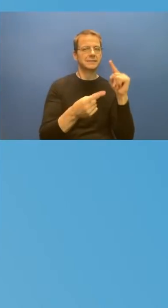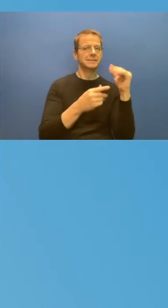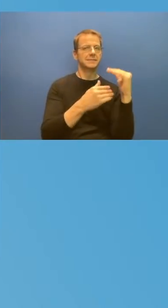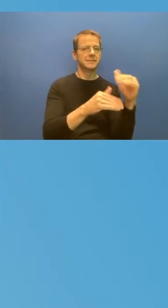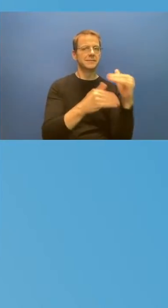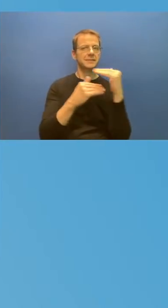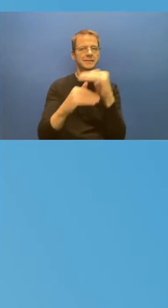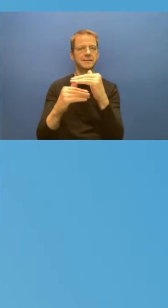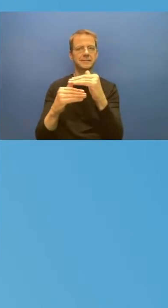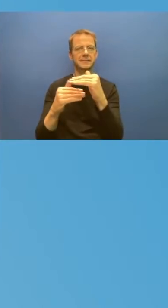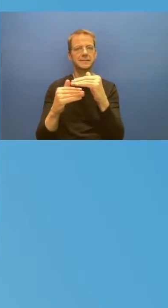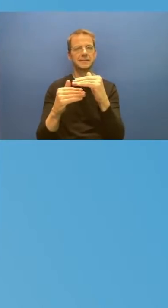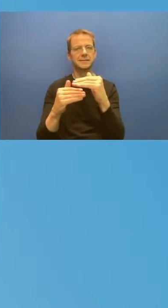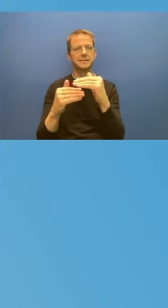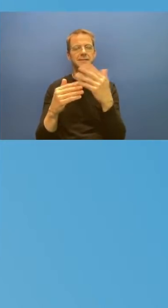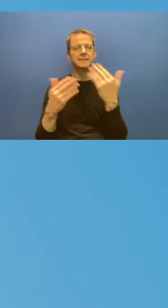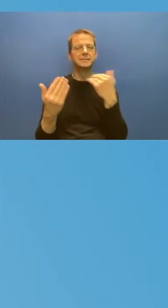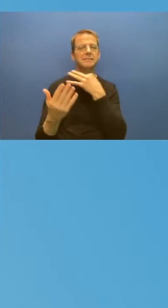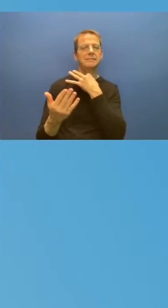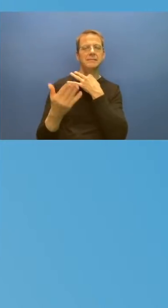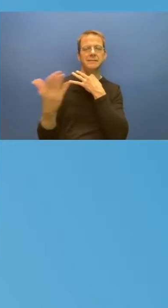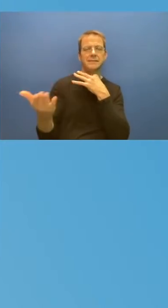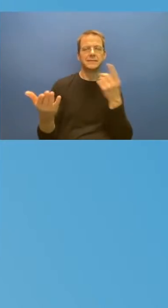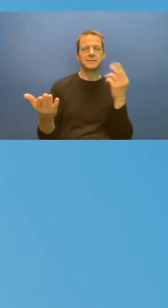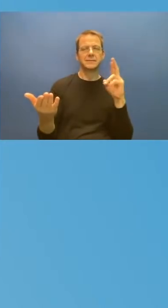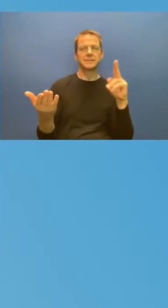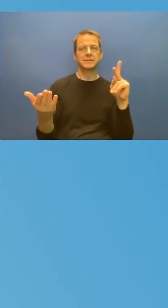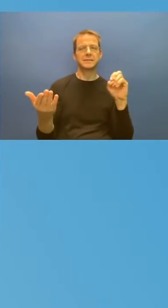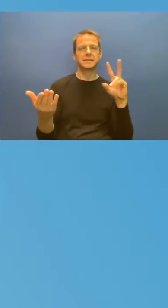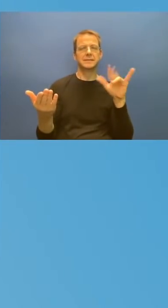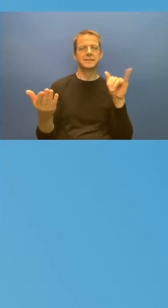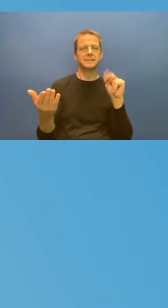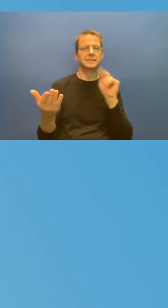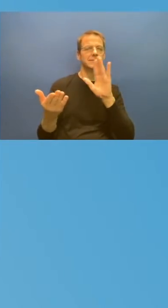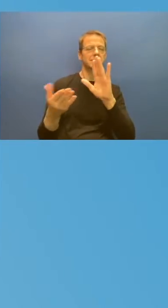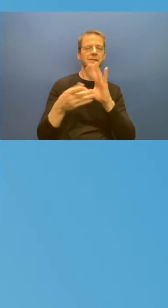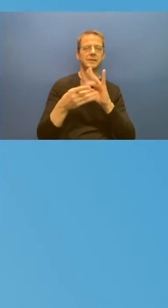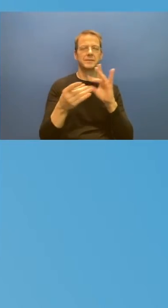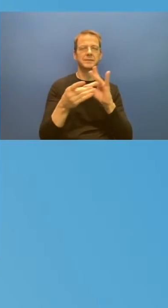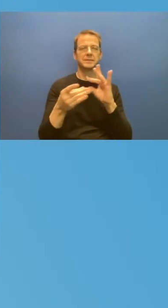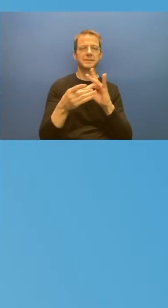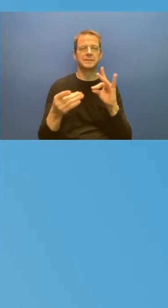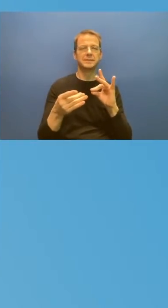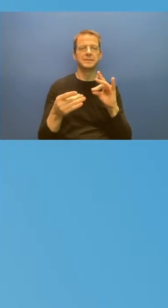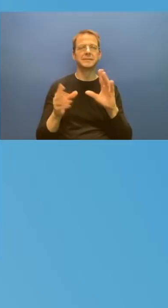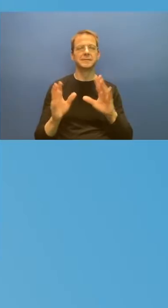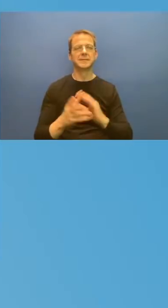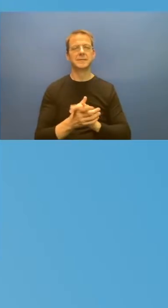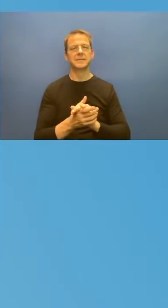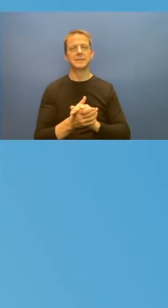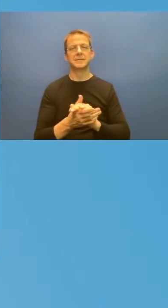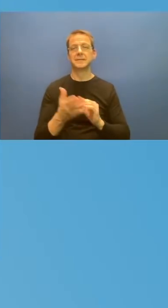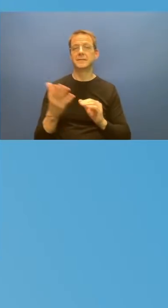Yeah, Jason, again, I echo your comments. I was really thinking about no new virus is